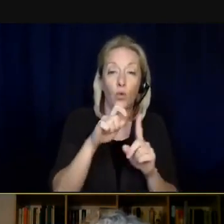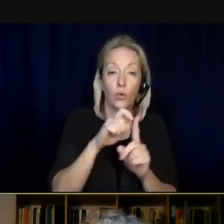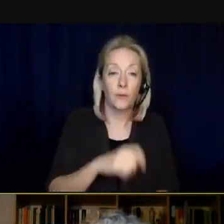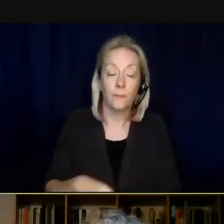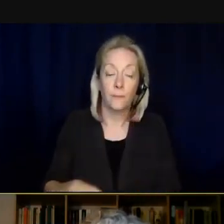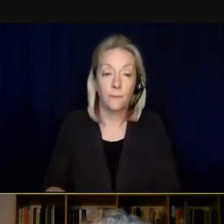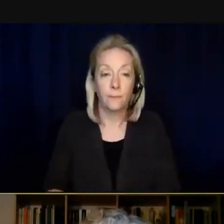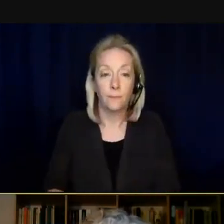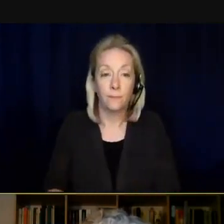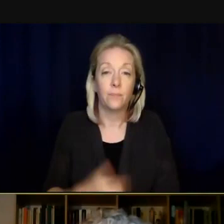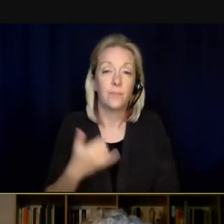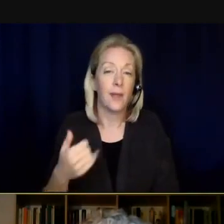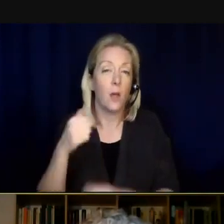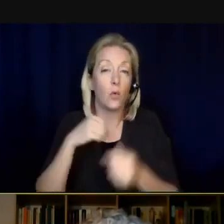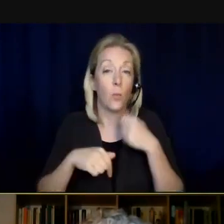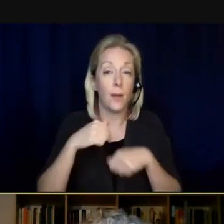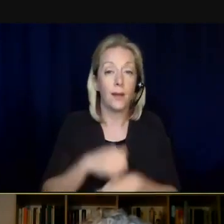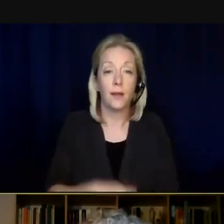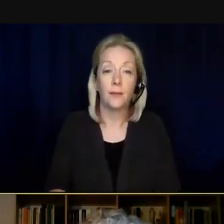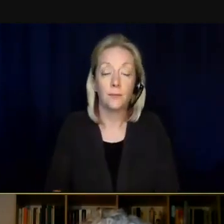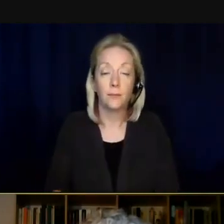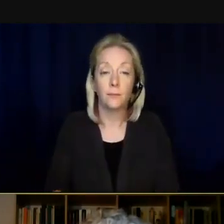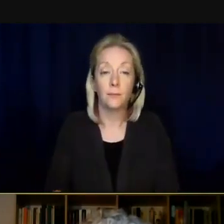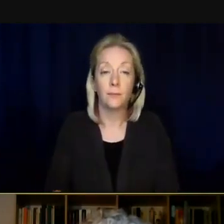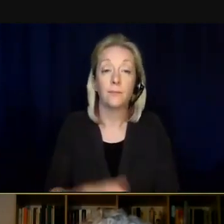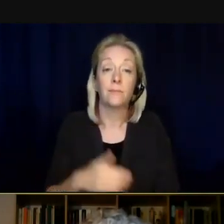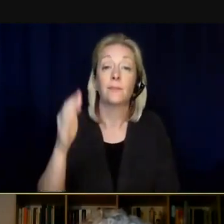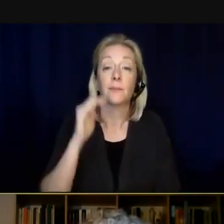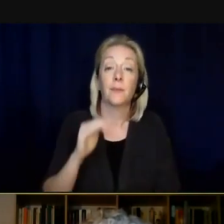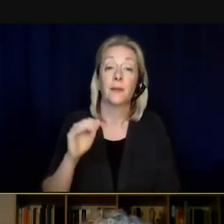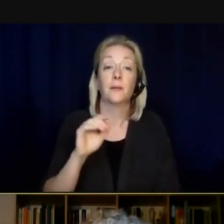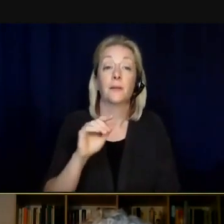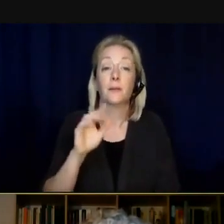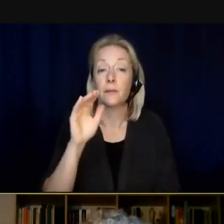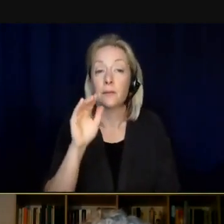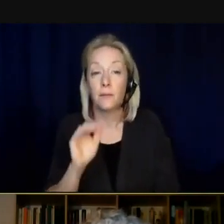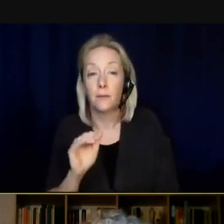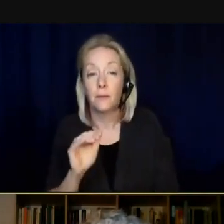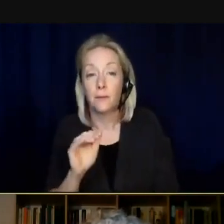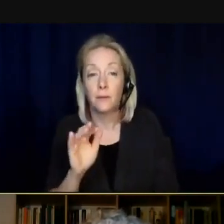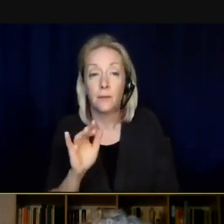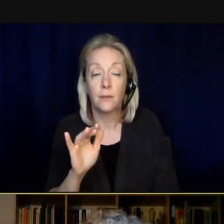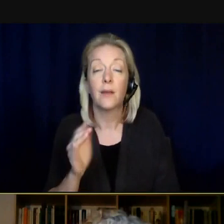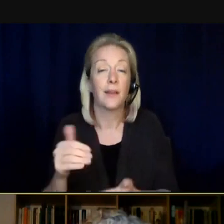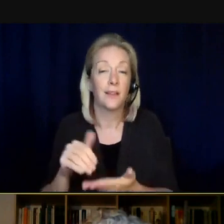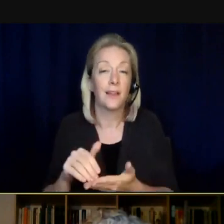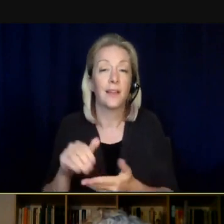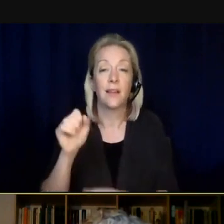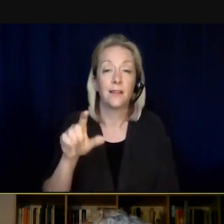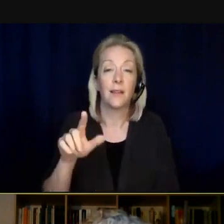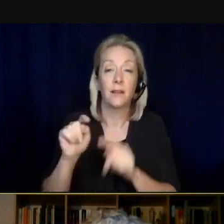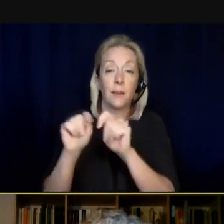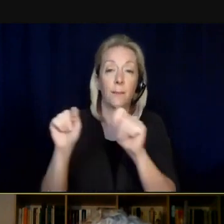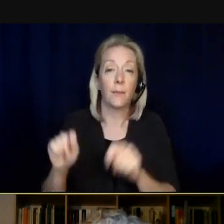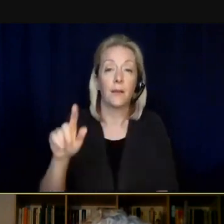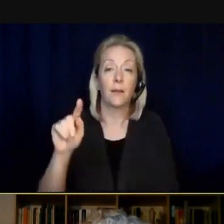Let me go back. Okay. I'm going to show you the next one. This will be, we're going to templates again.